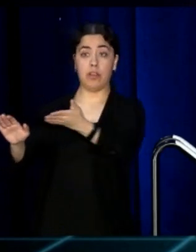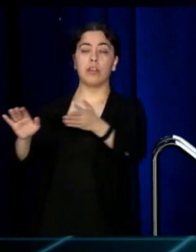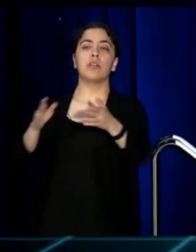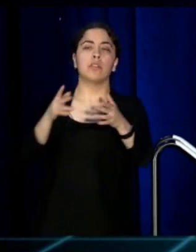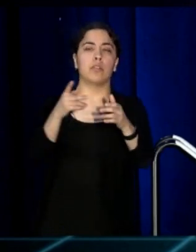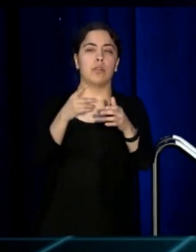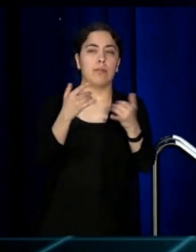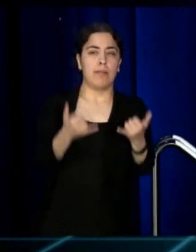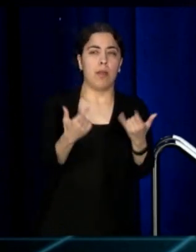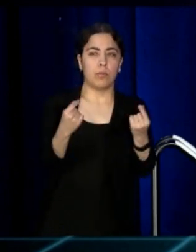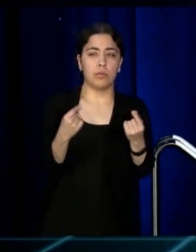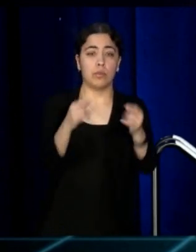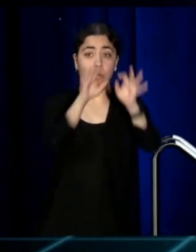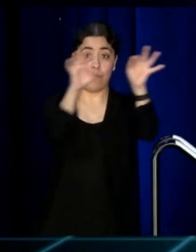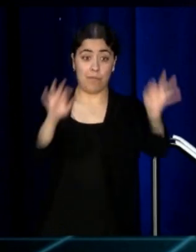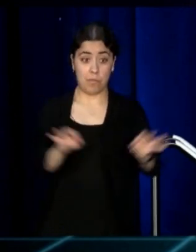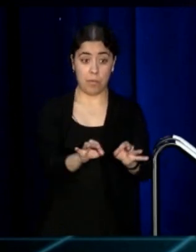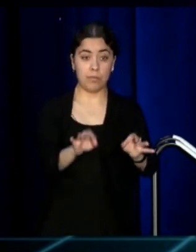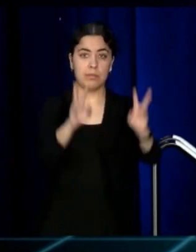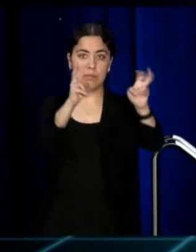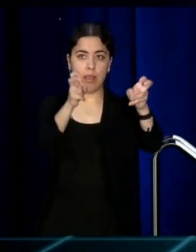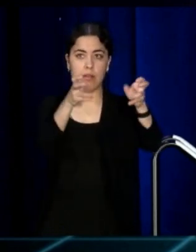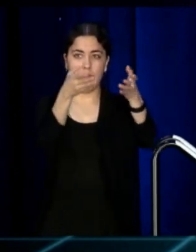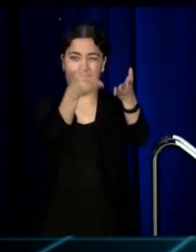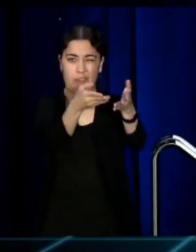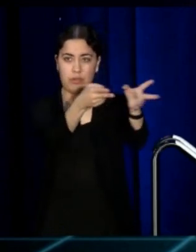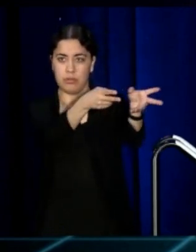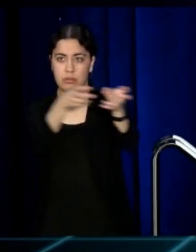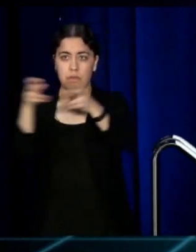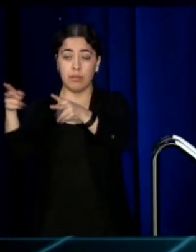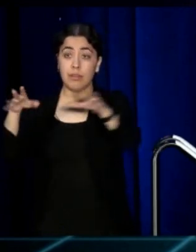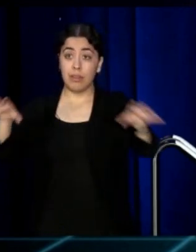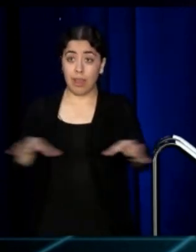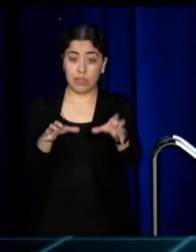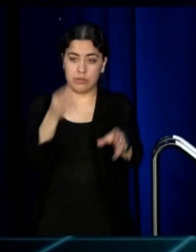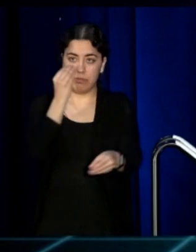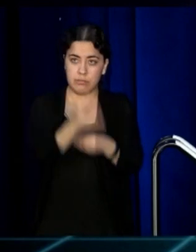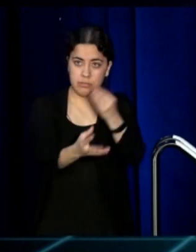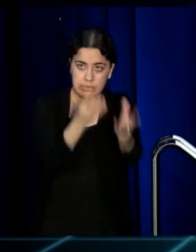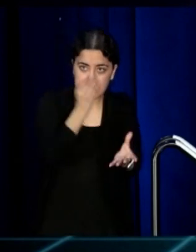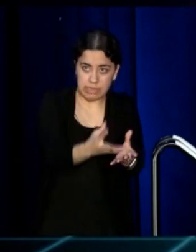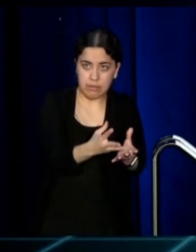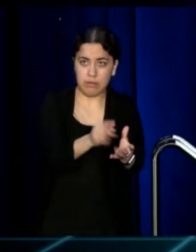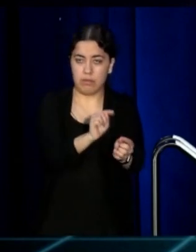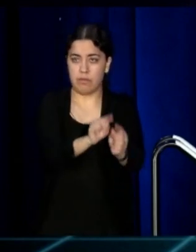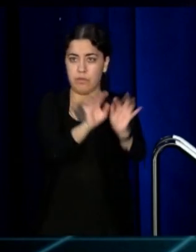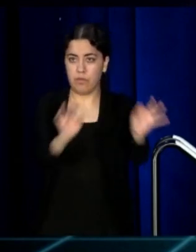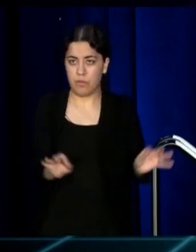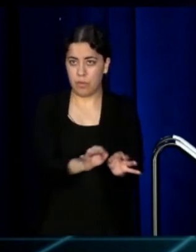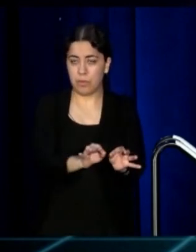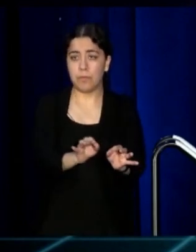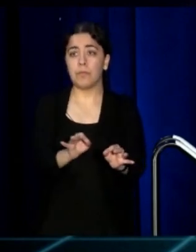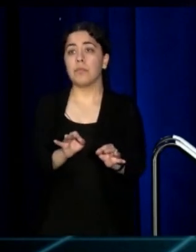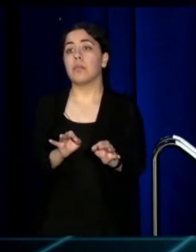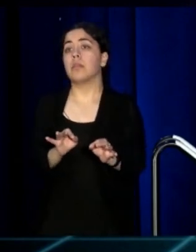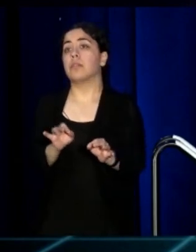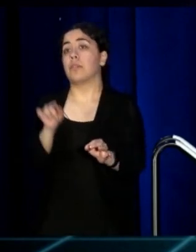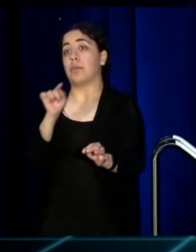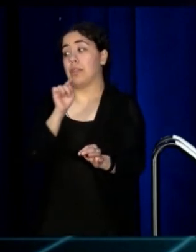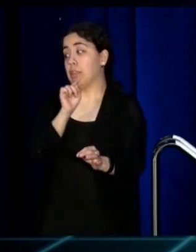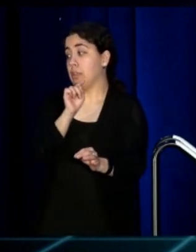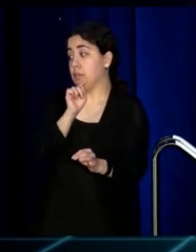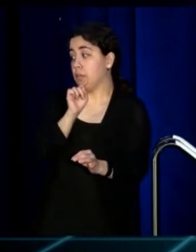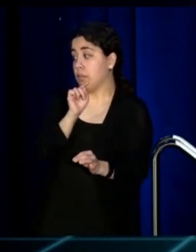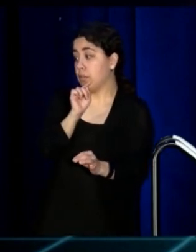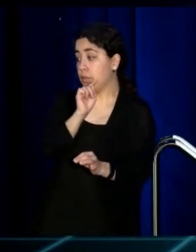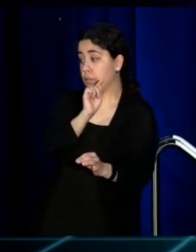the form. Actions give the form data as an argument right here. So over here, this guy's actually going to